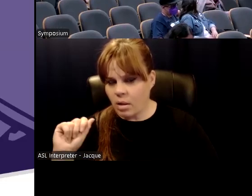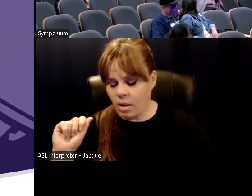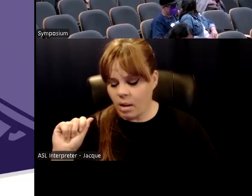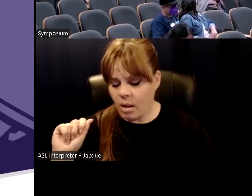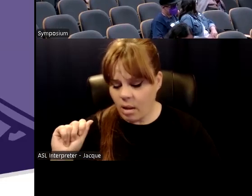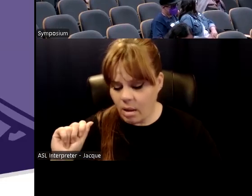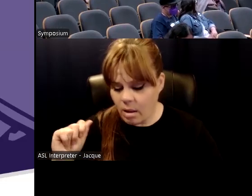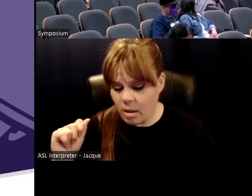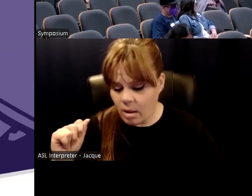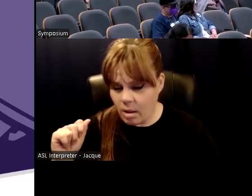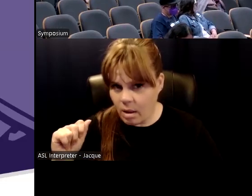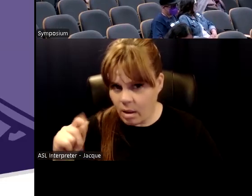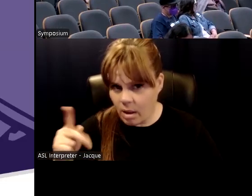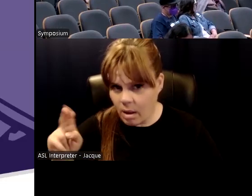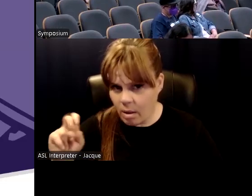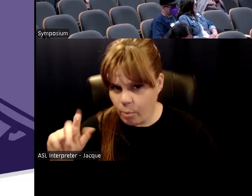the 22nd